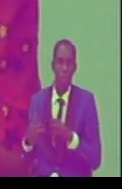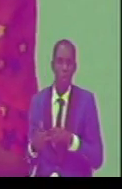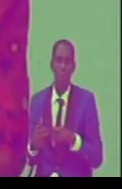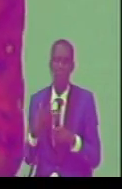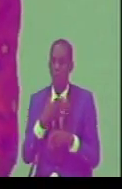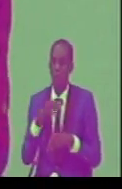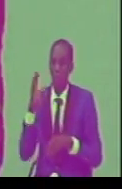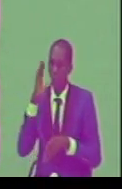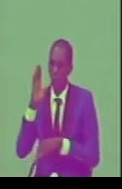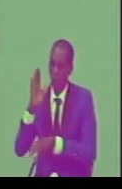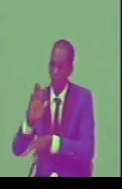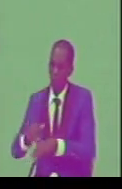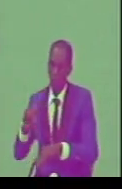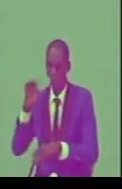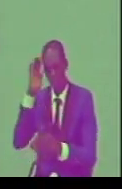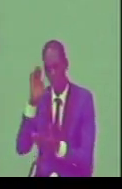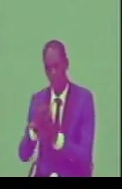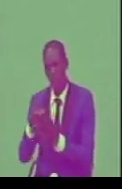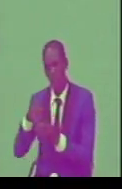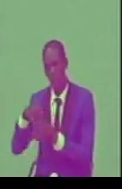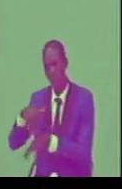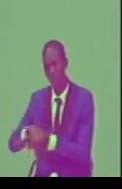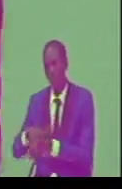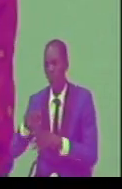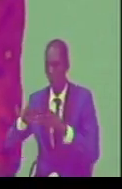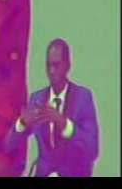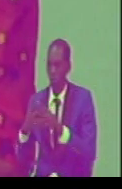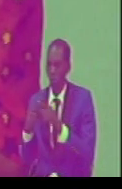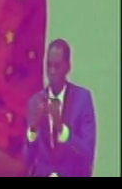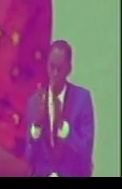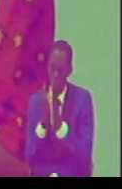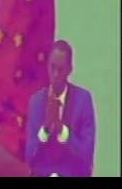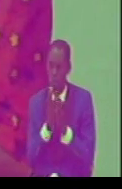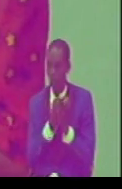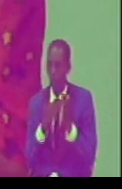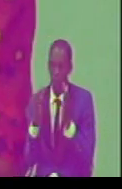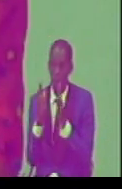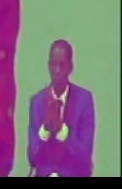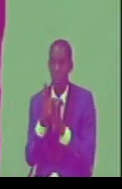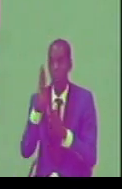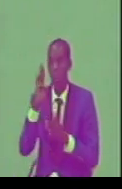the breathing wants to see. Then I tapped my husband in the night, I said, let's pray.